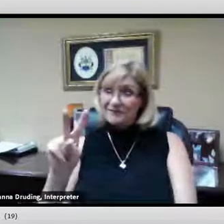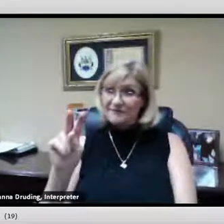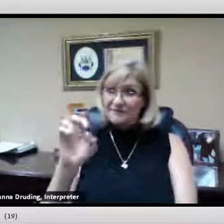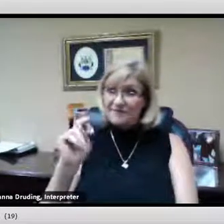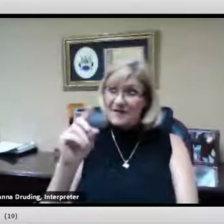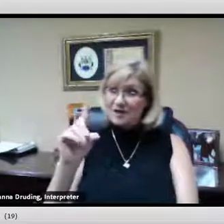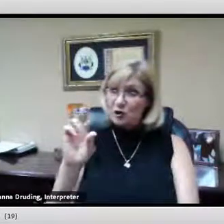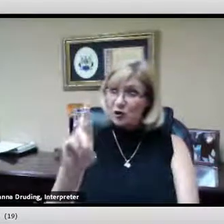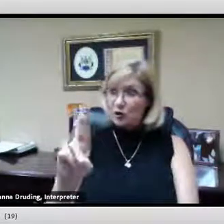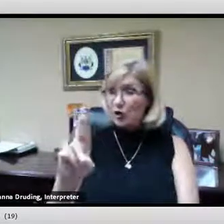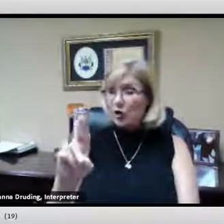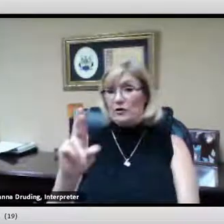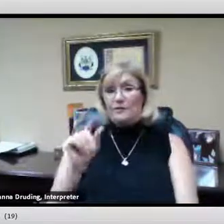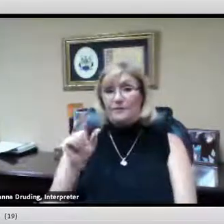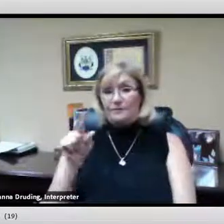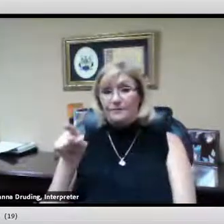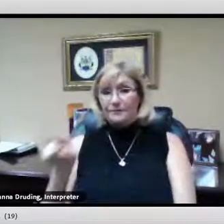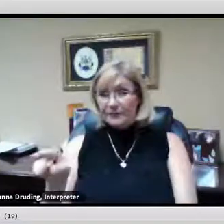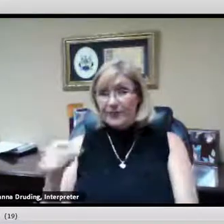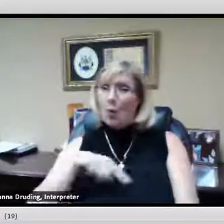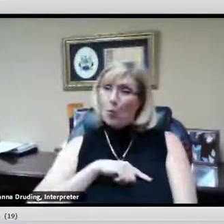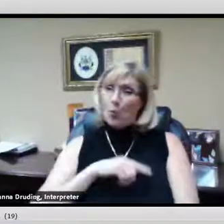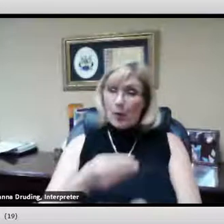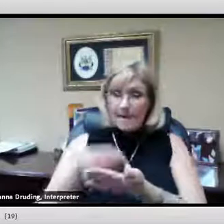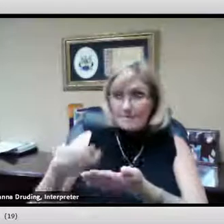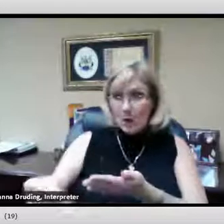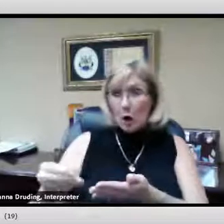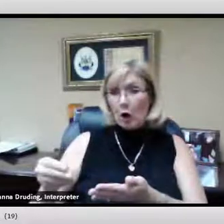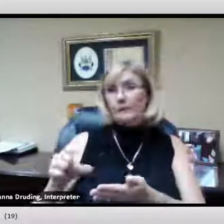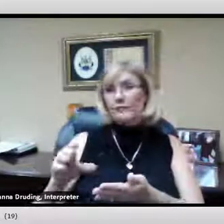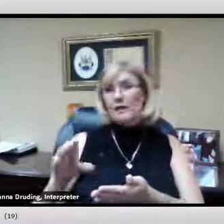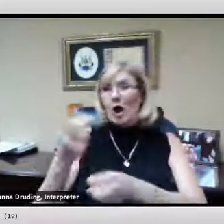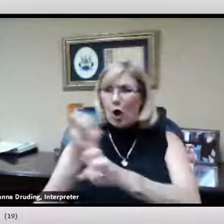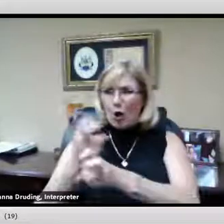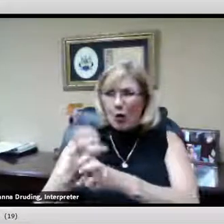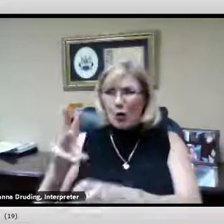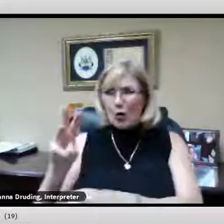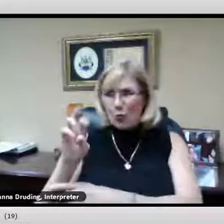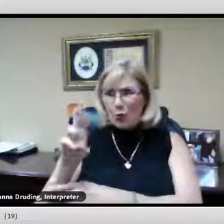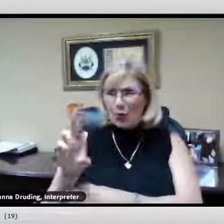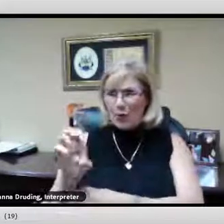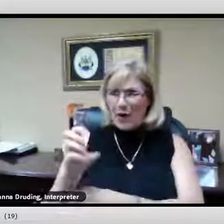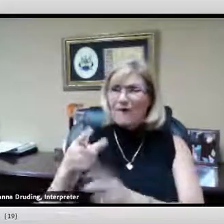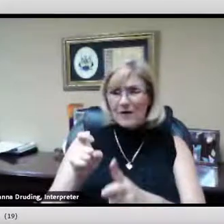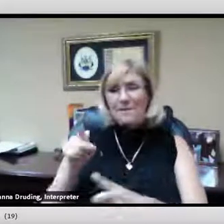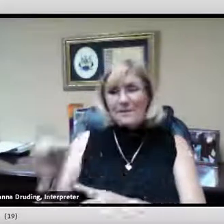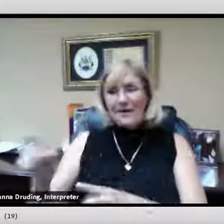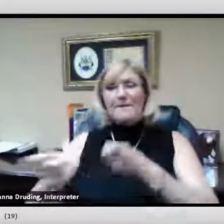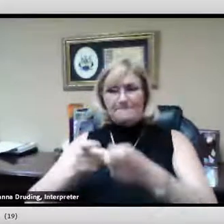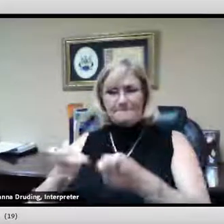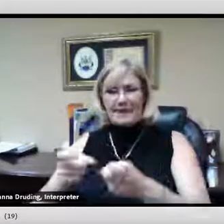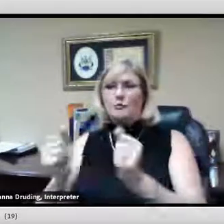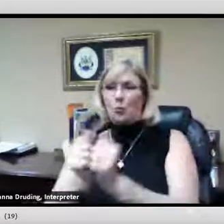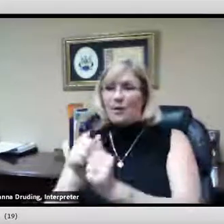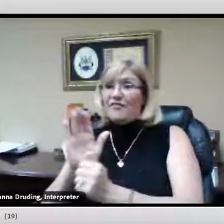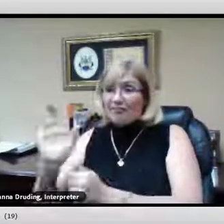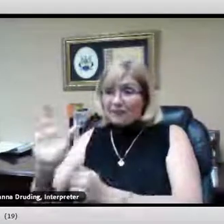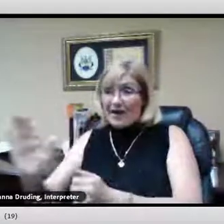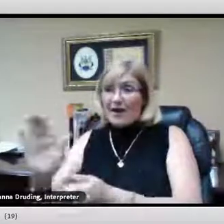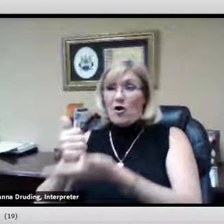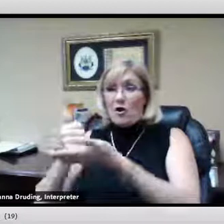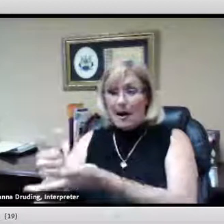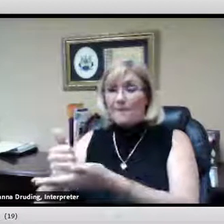Innovative Interfaces. We had bought the hardware from them, and we managed the network with their help. But that was definitely part